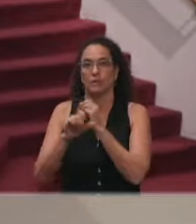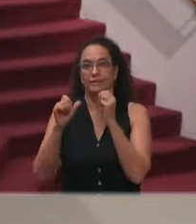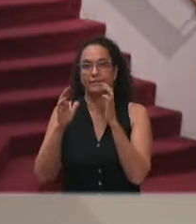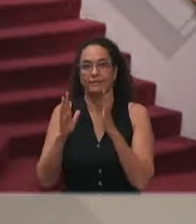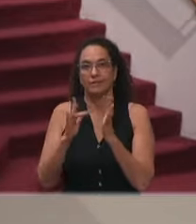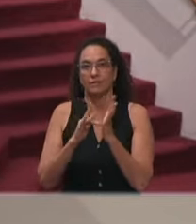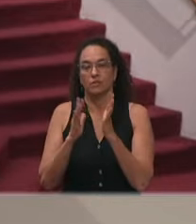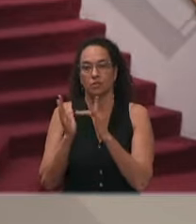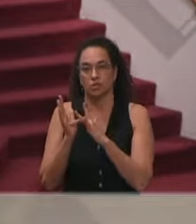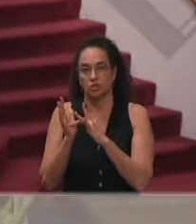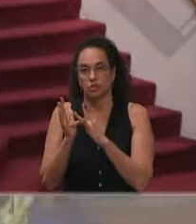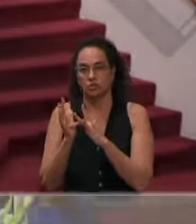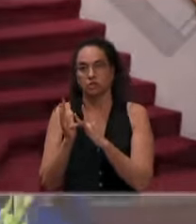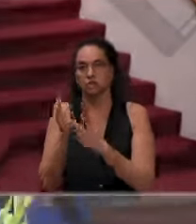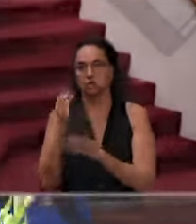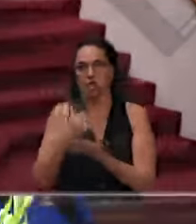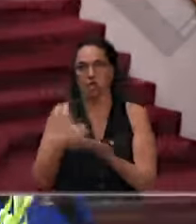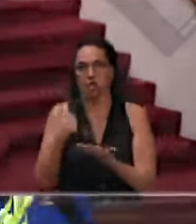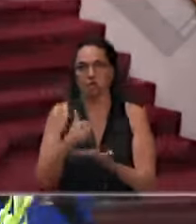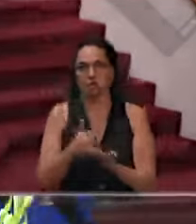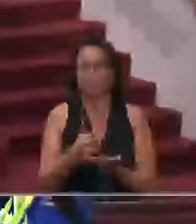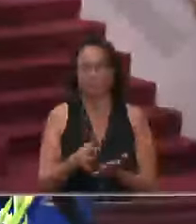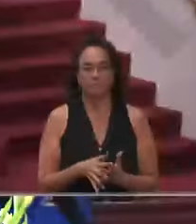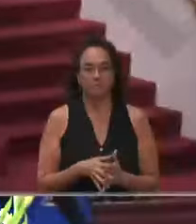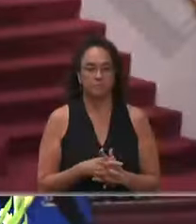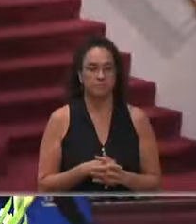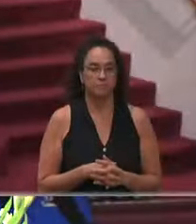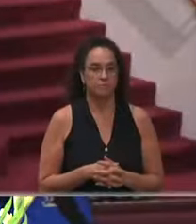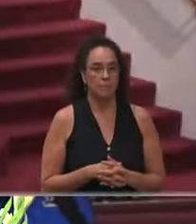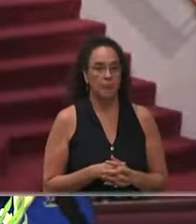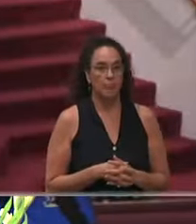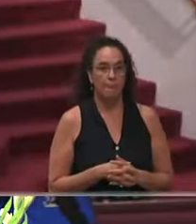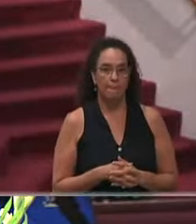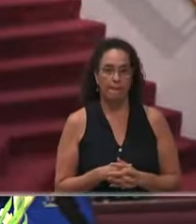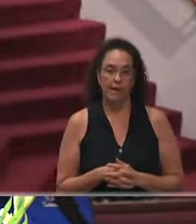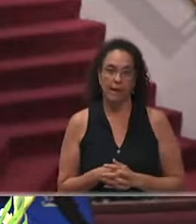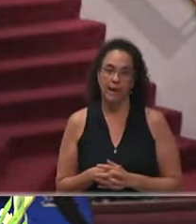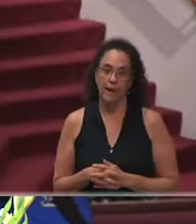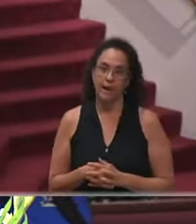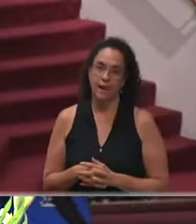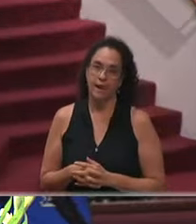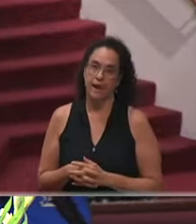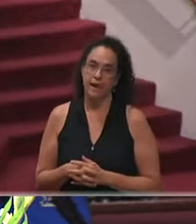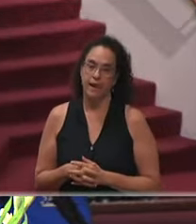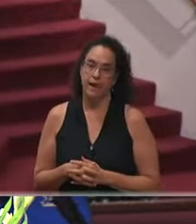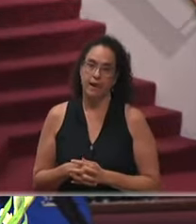Amen.